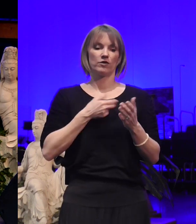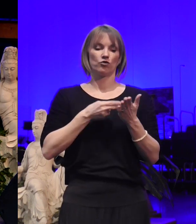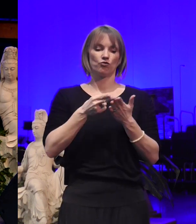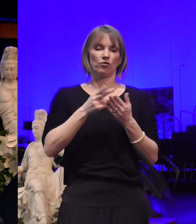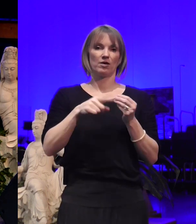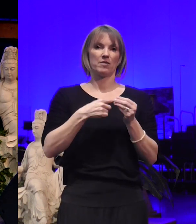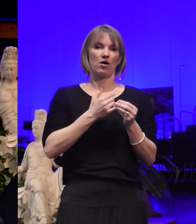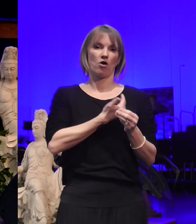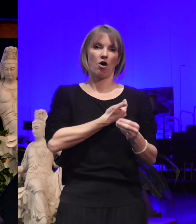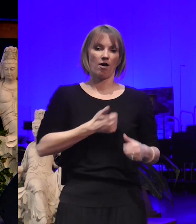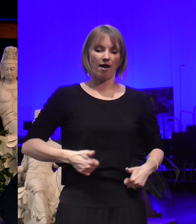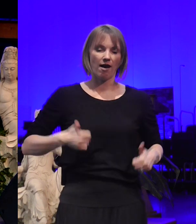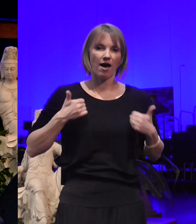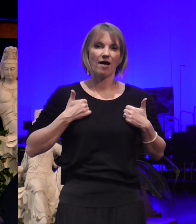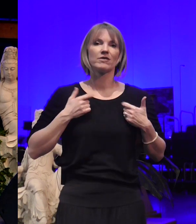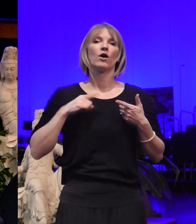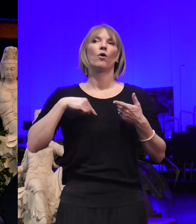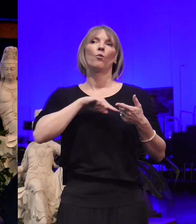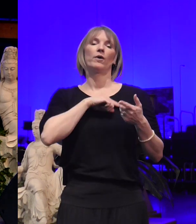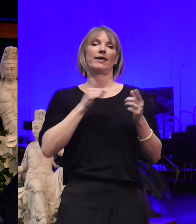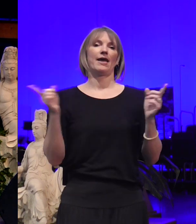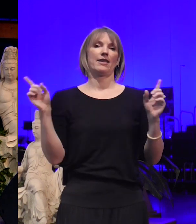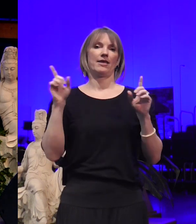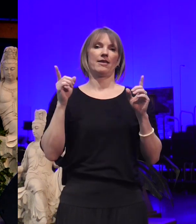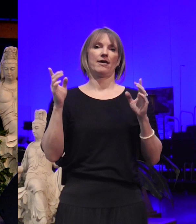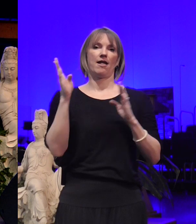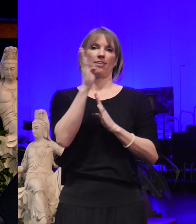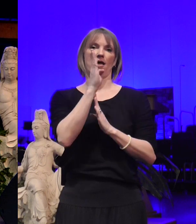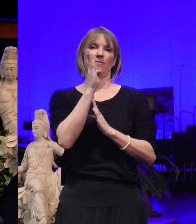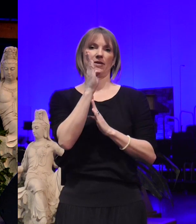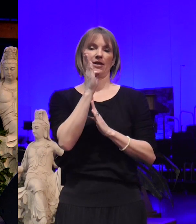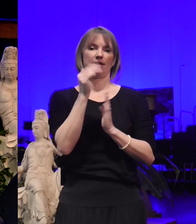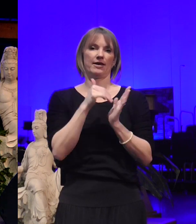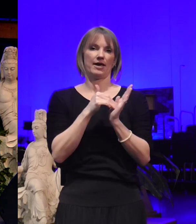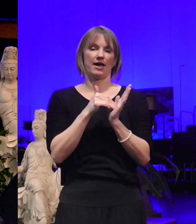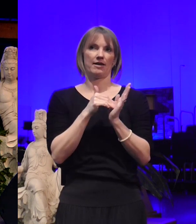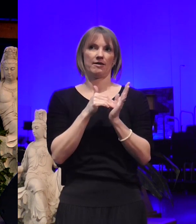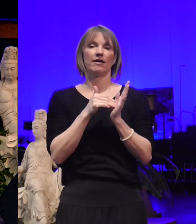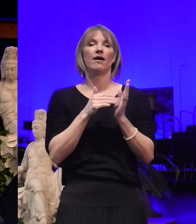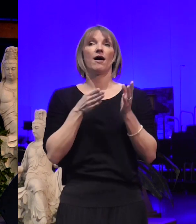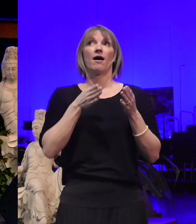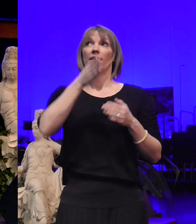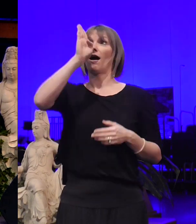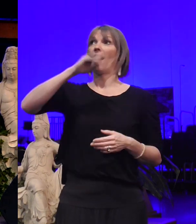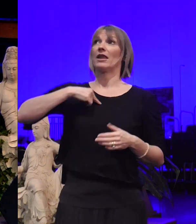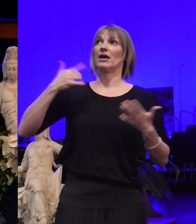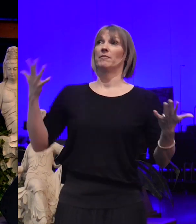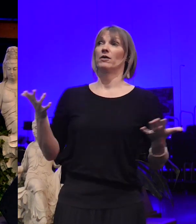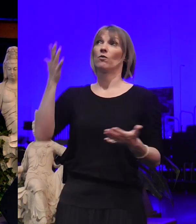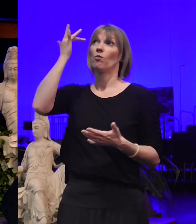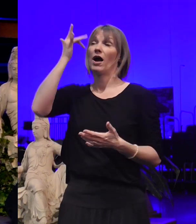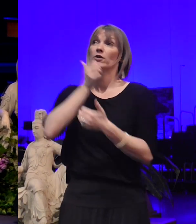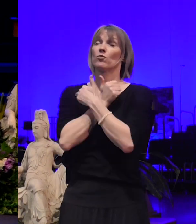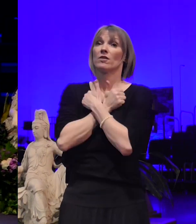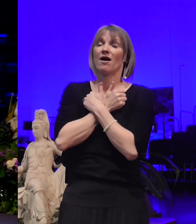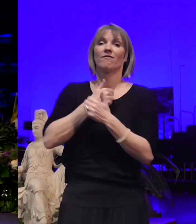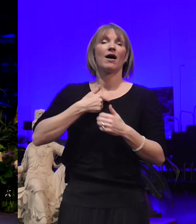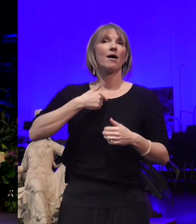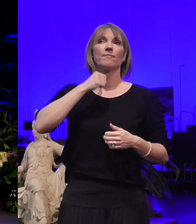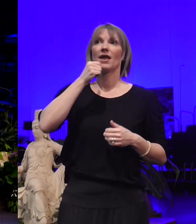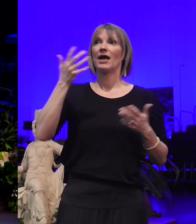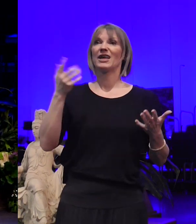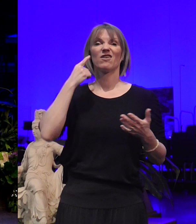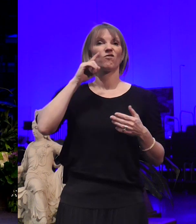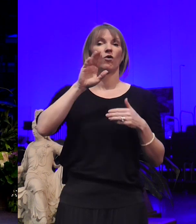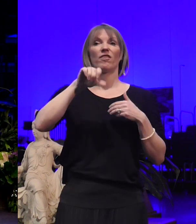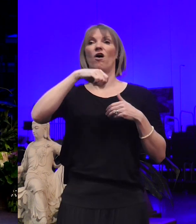lives, and we get back in alignment with it. God, I am here to love. God, I am not here for